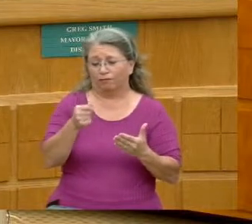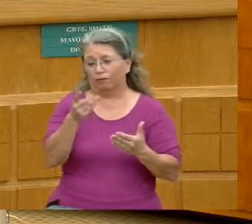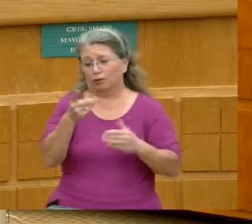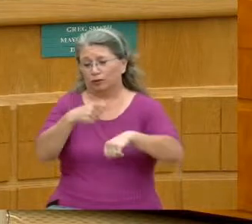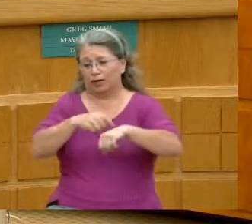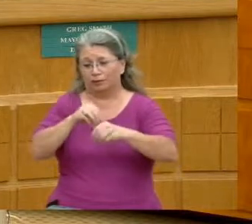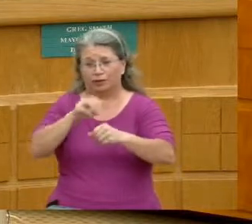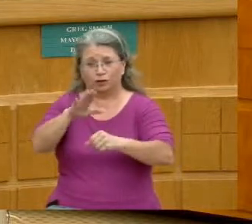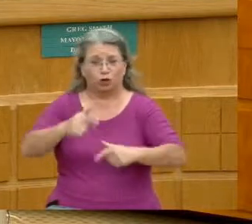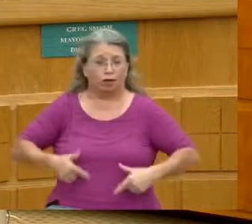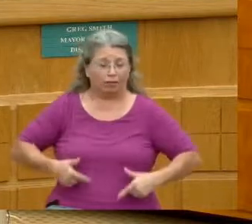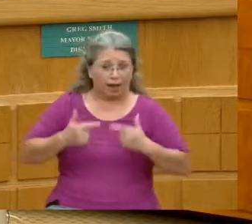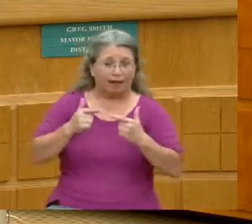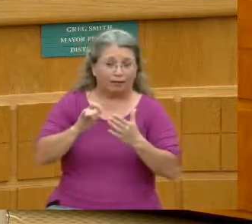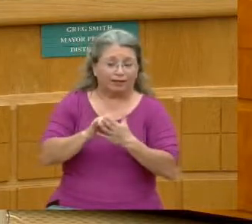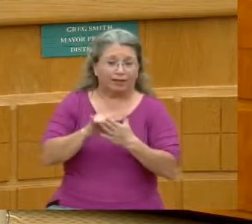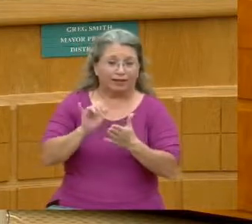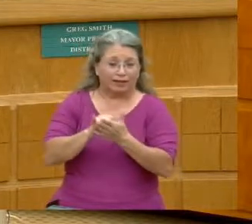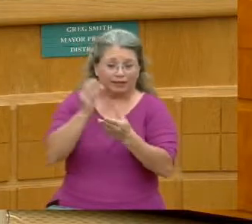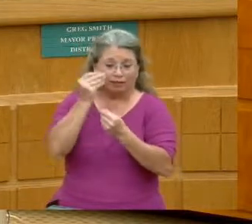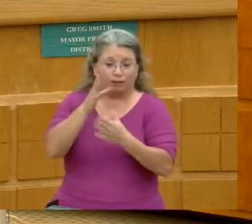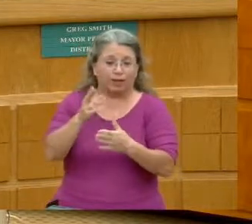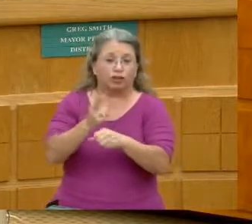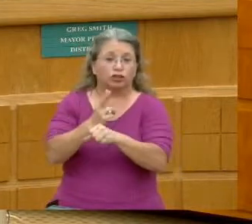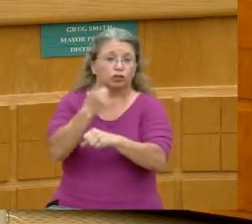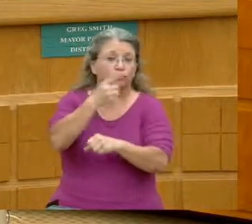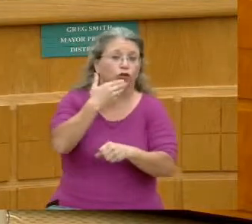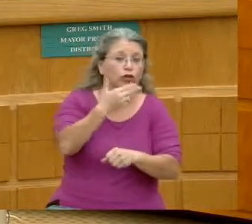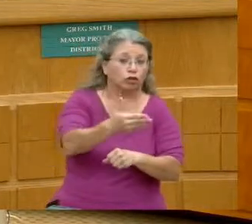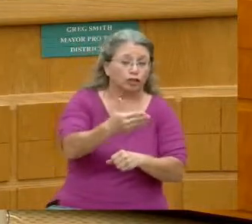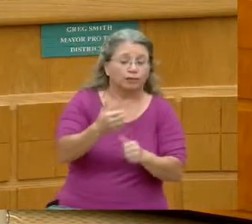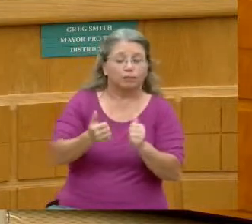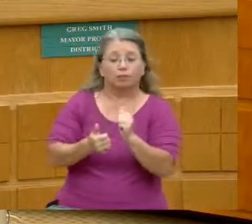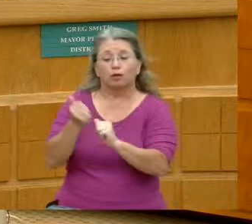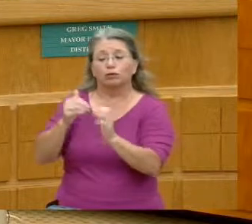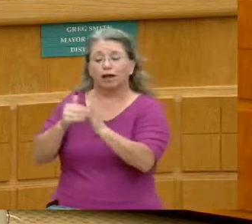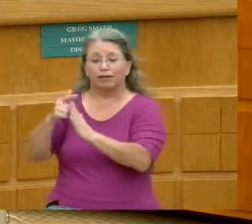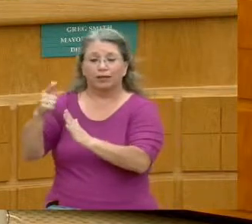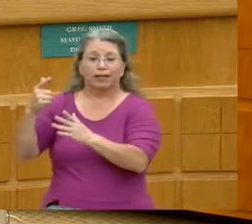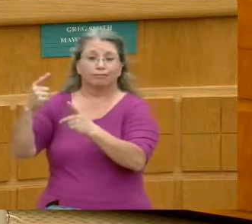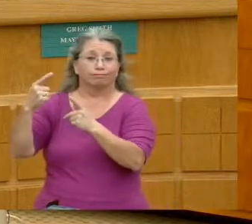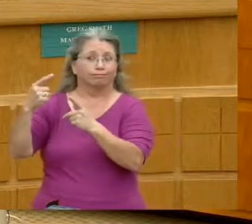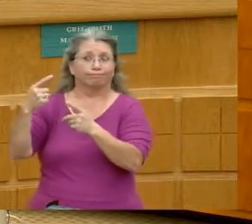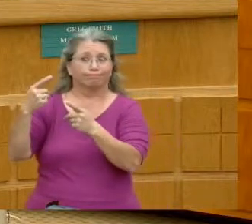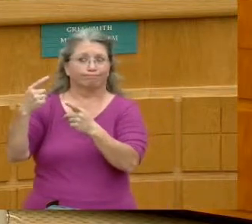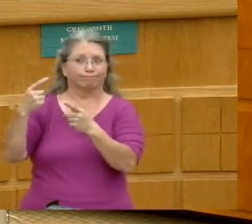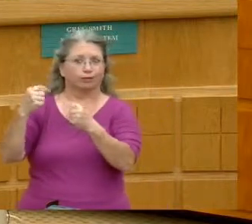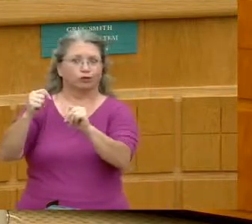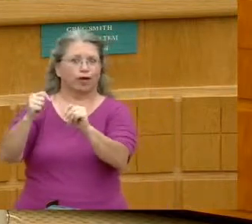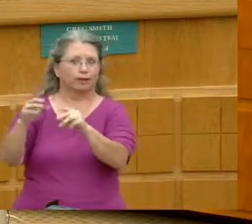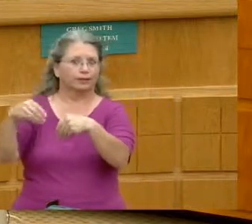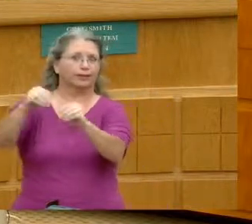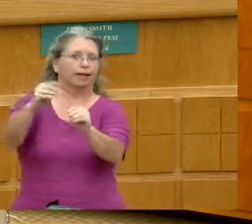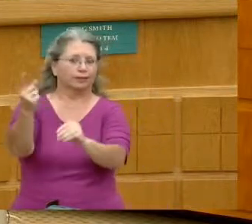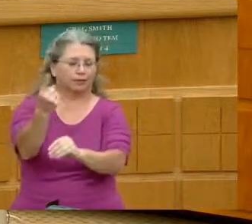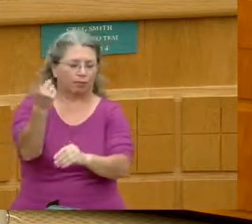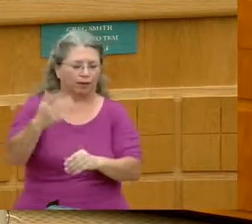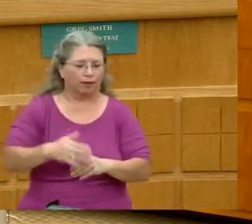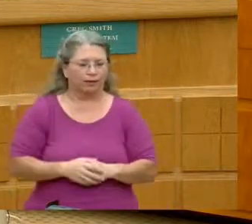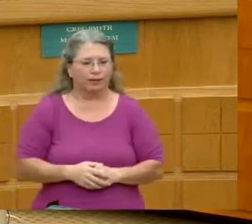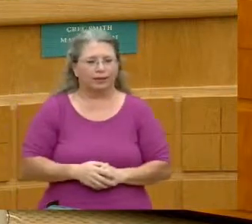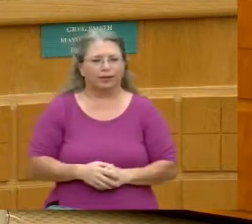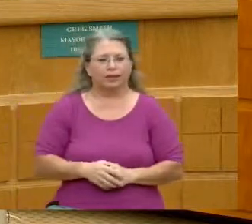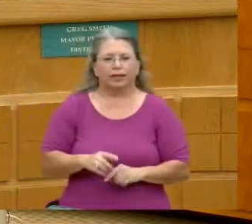it's going to be used to try to sell you something, which may be good or bad. So let's review the reason why we look at the cell phone data. It's